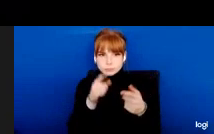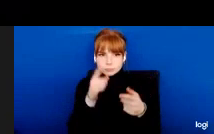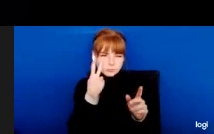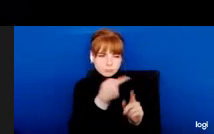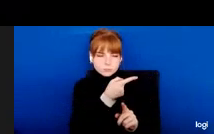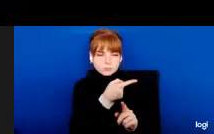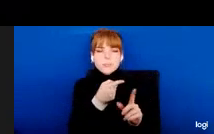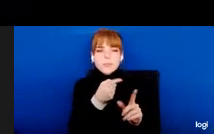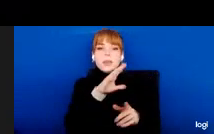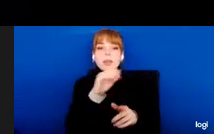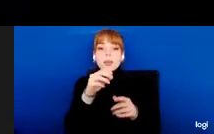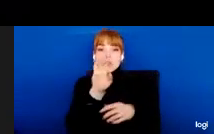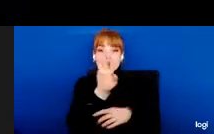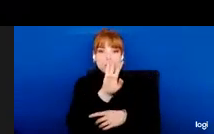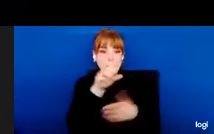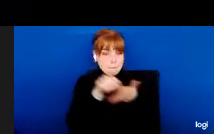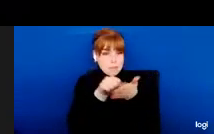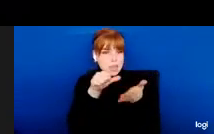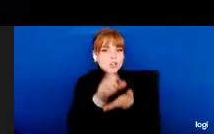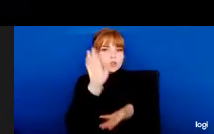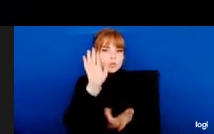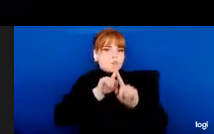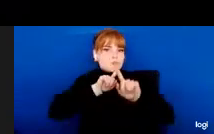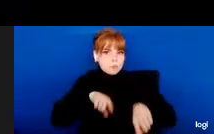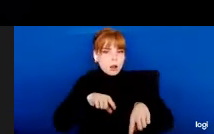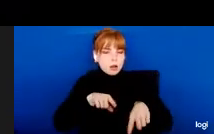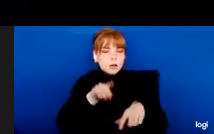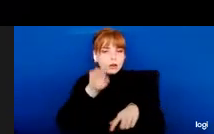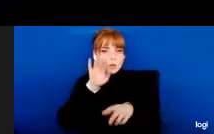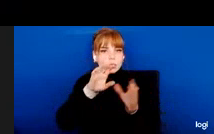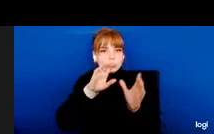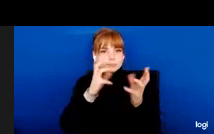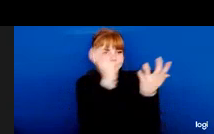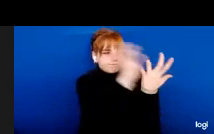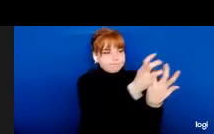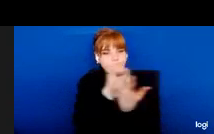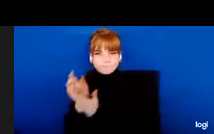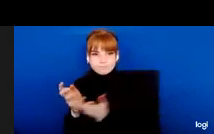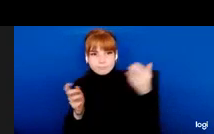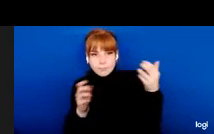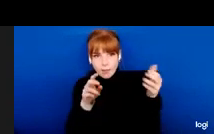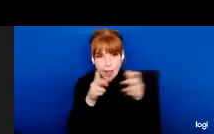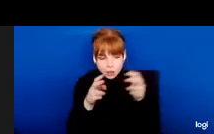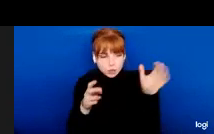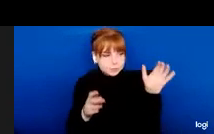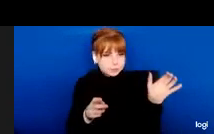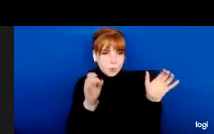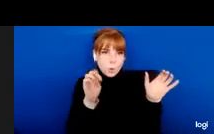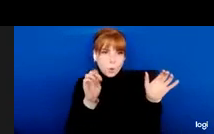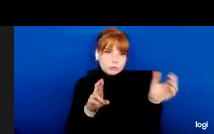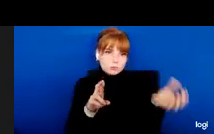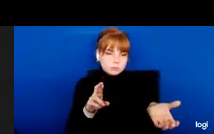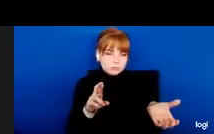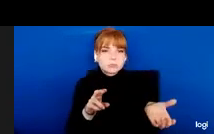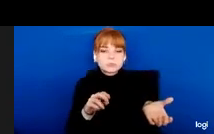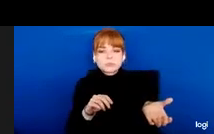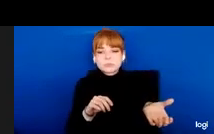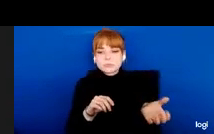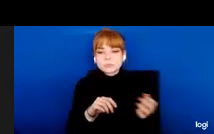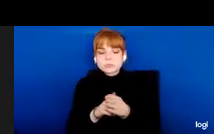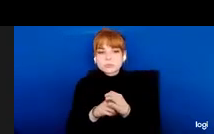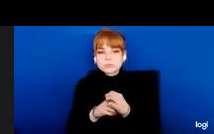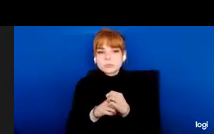will allow you to change from one to the other. We talked about responsive design a little bit last time